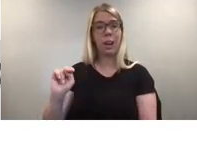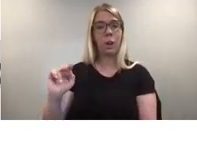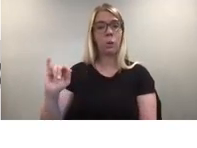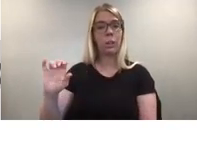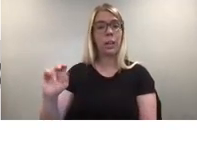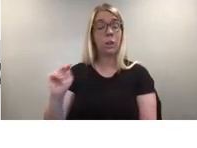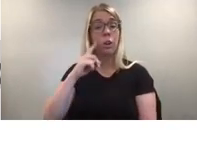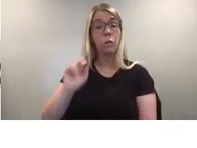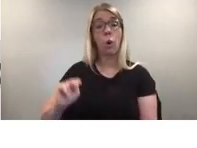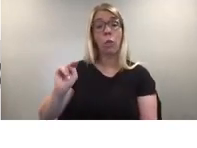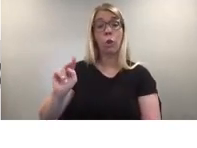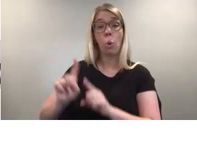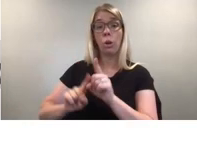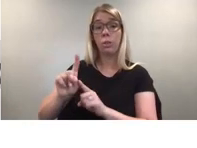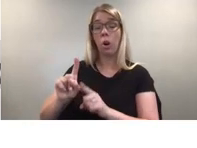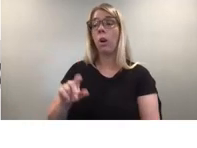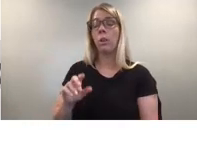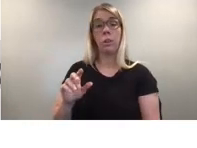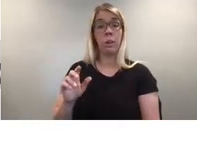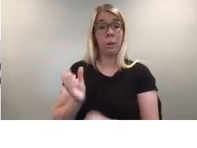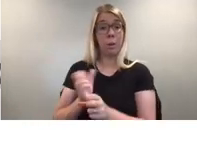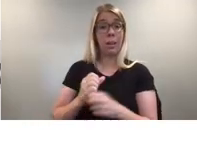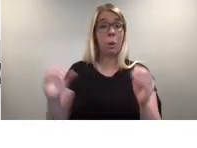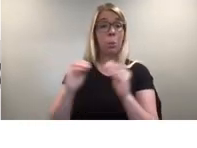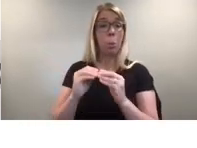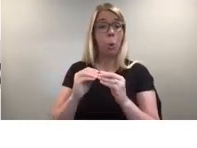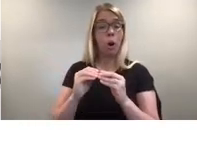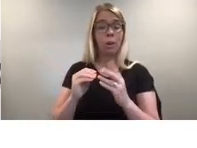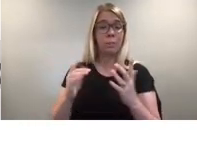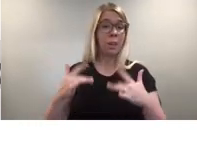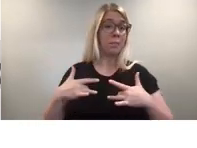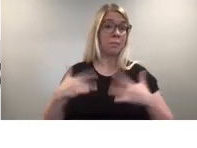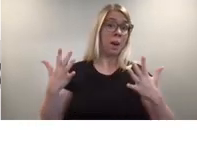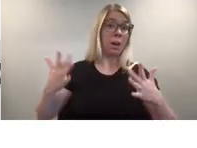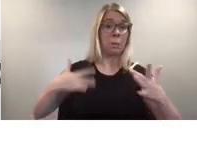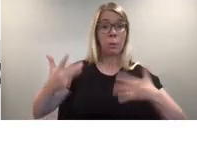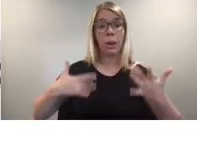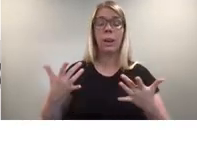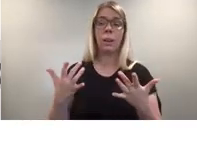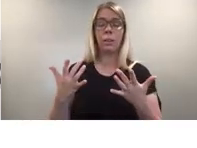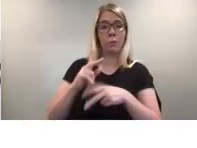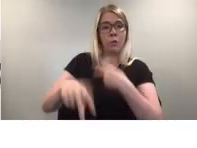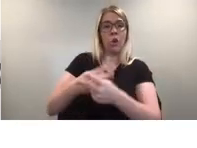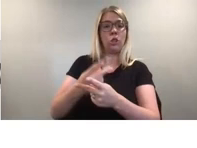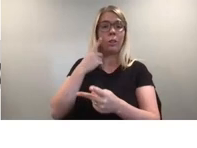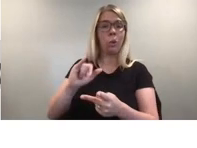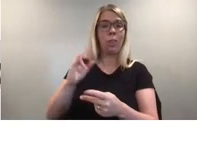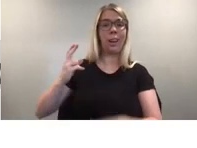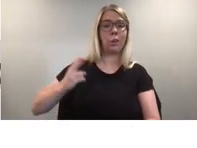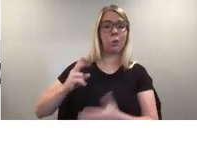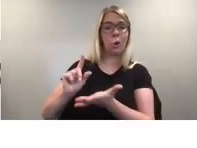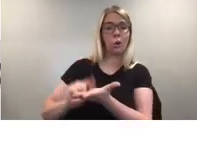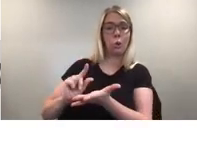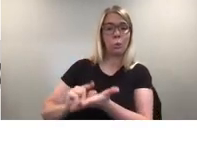Star, creating a more vibrant and accessible version of this historical newspaper. And this assignment is used in a cross-listed